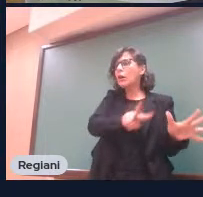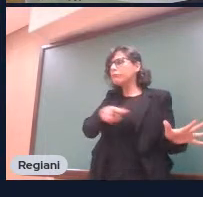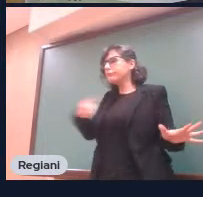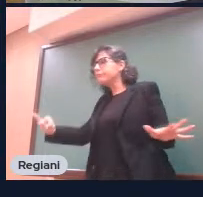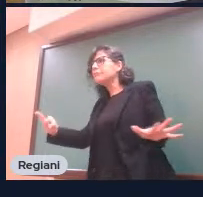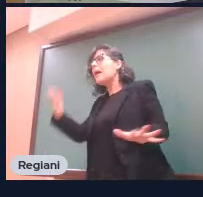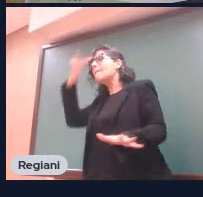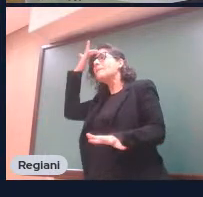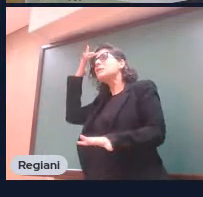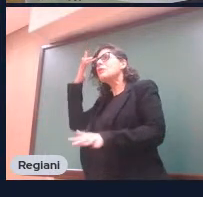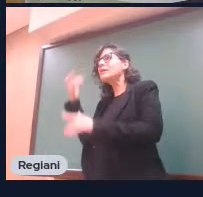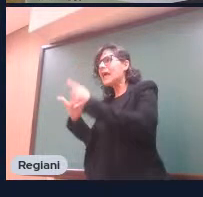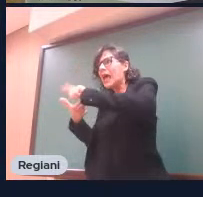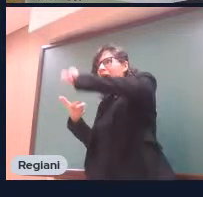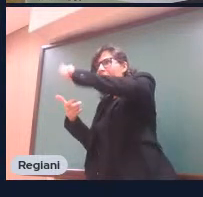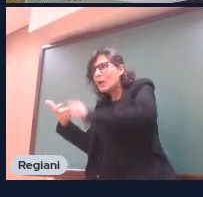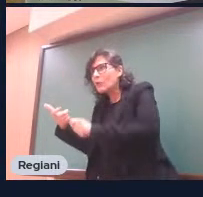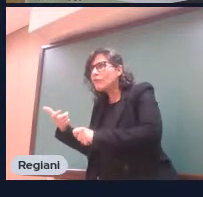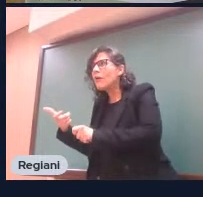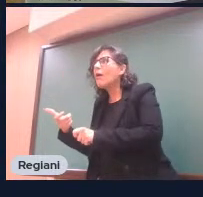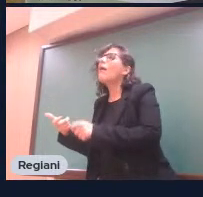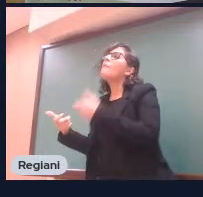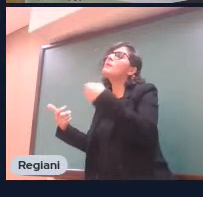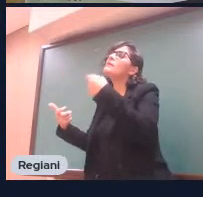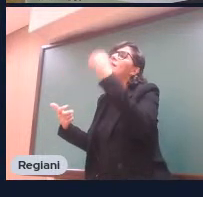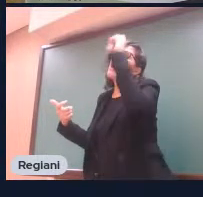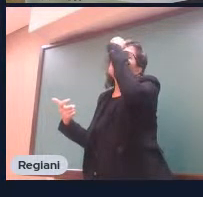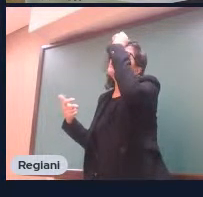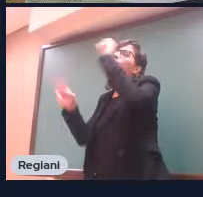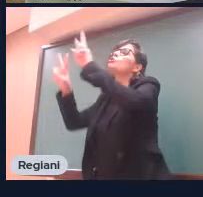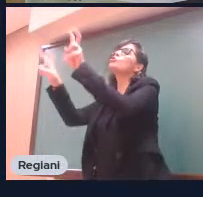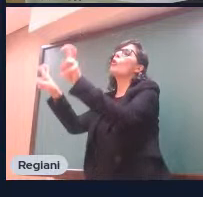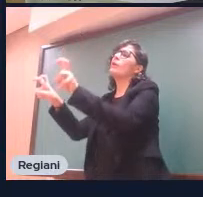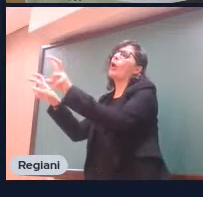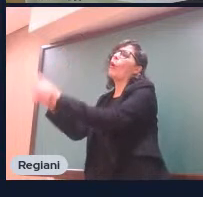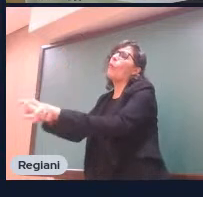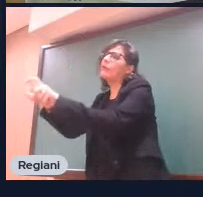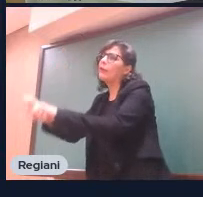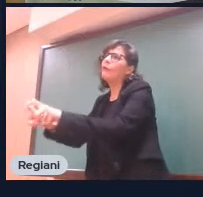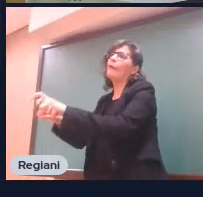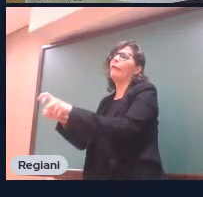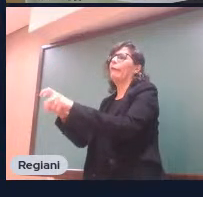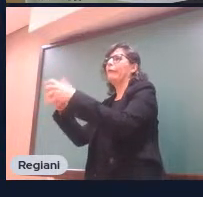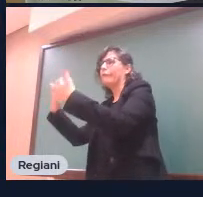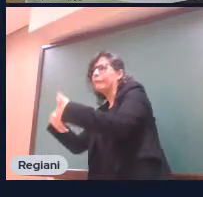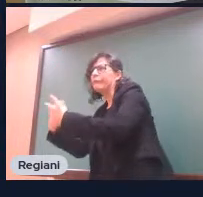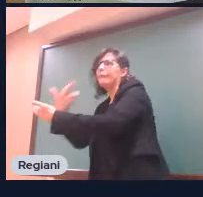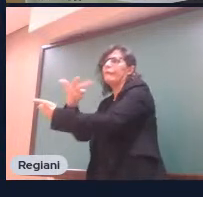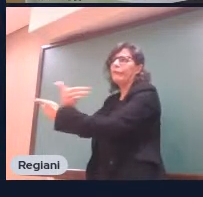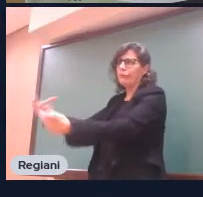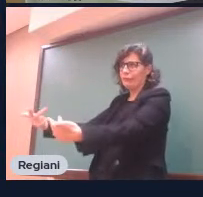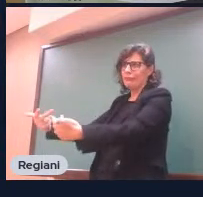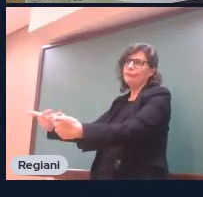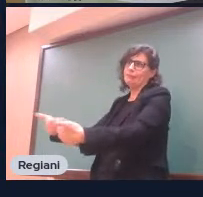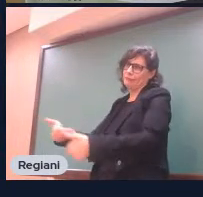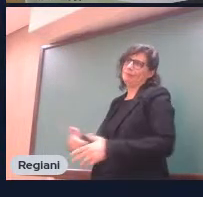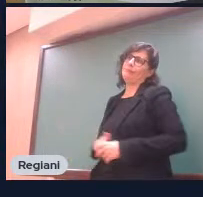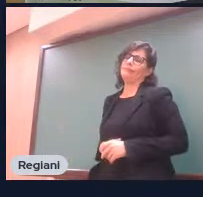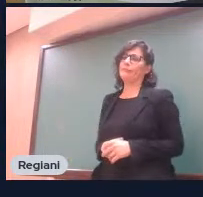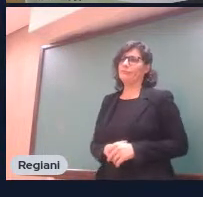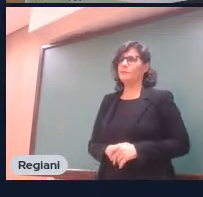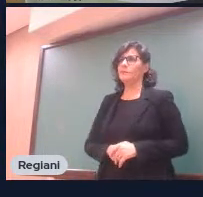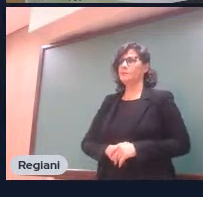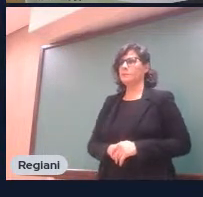possuem linguística computacional e também as ciências computacionais.